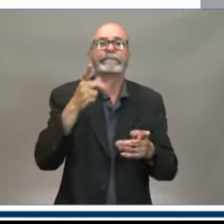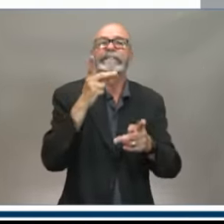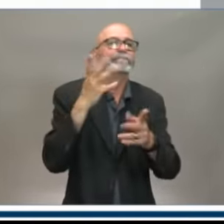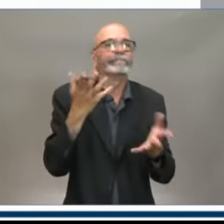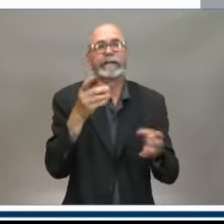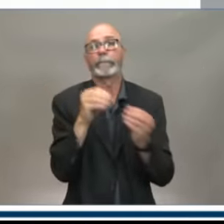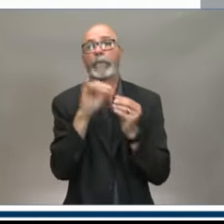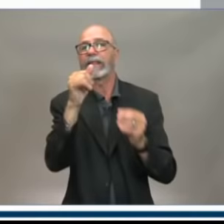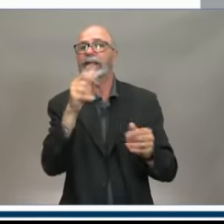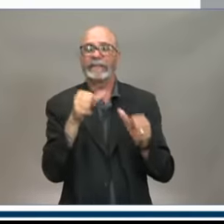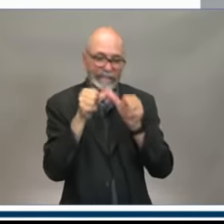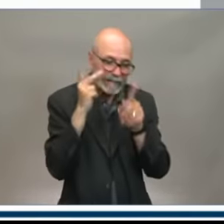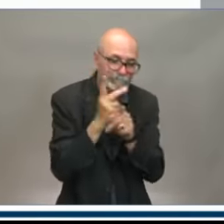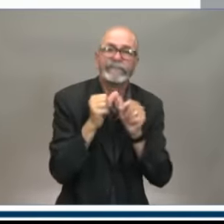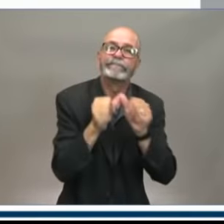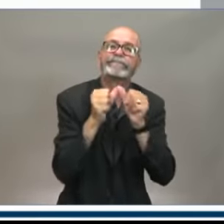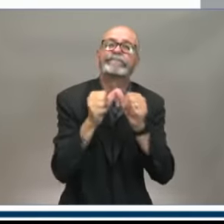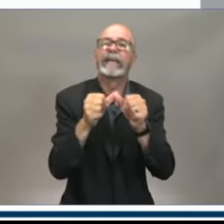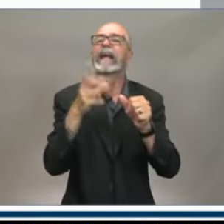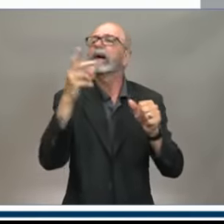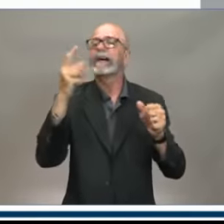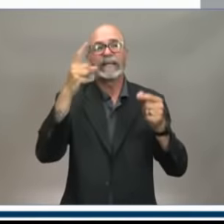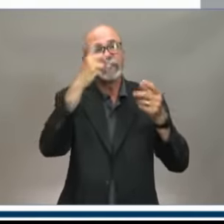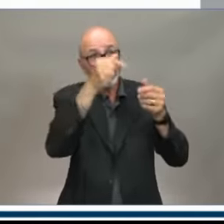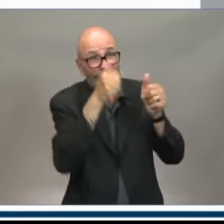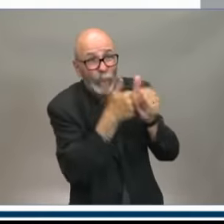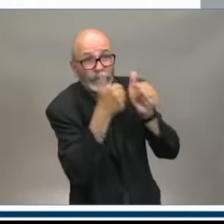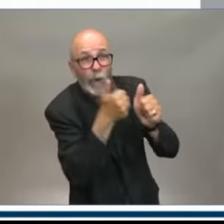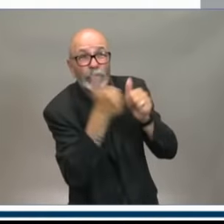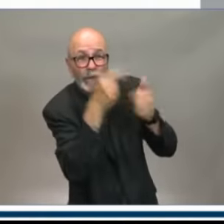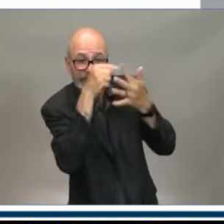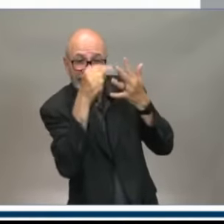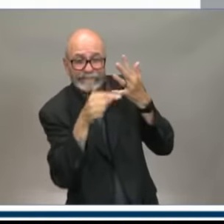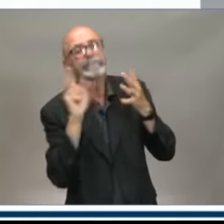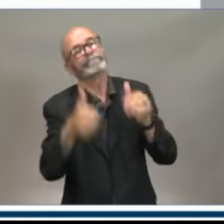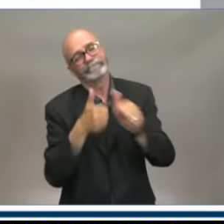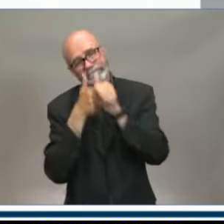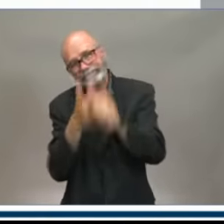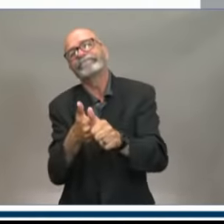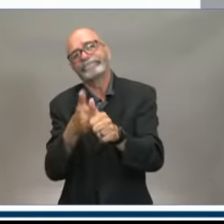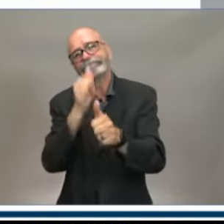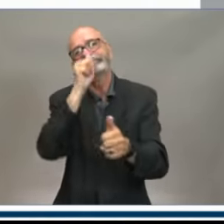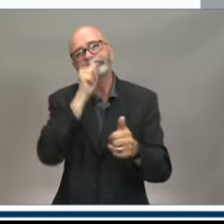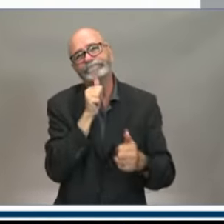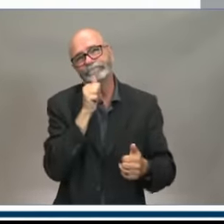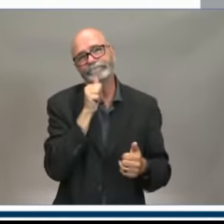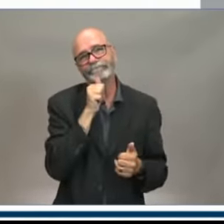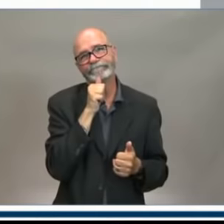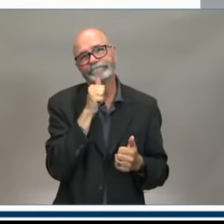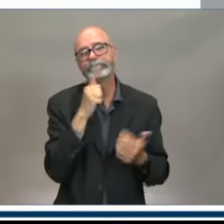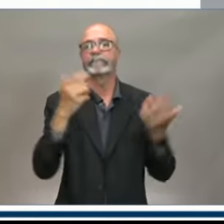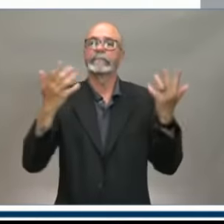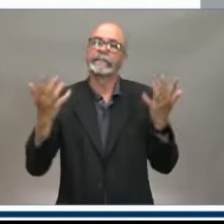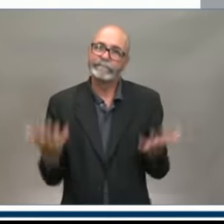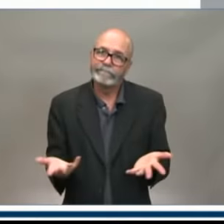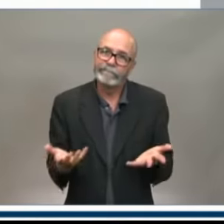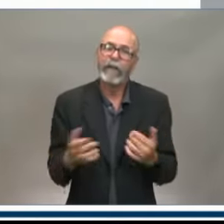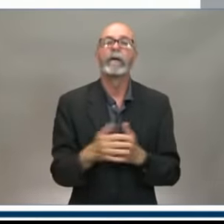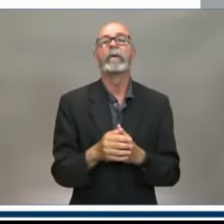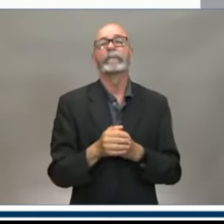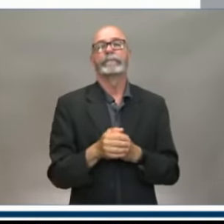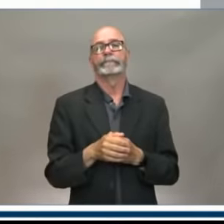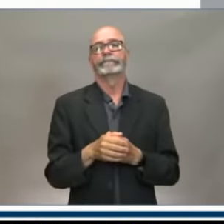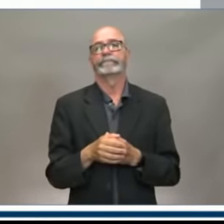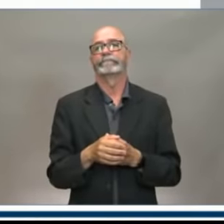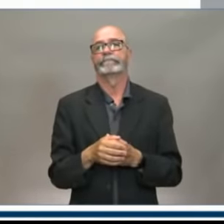with COVID in a reasonable and balanced way. We have done reasonably well through the first